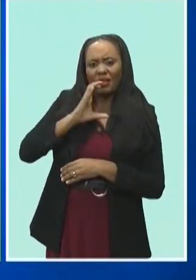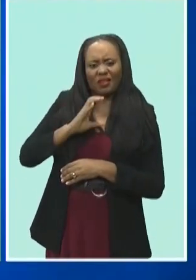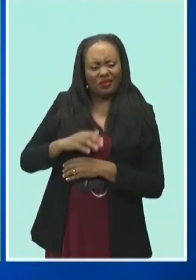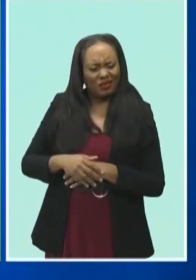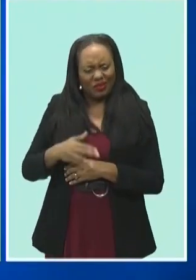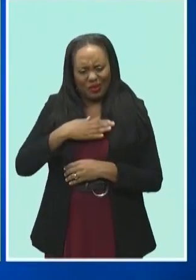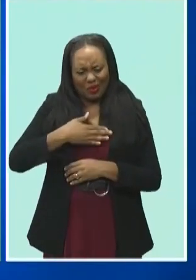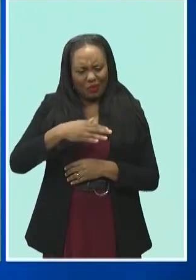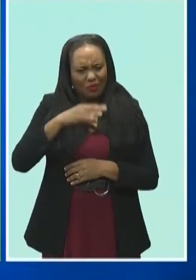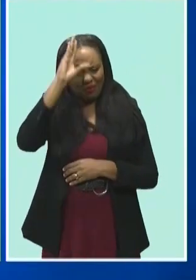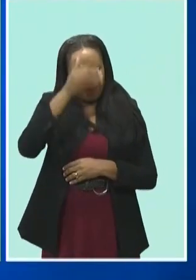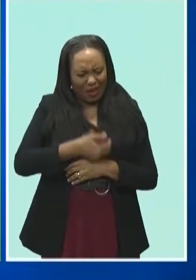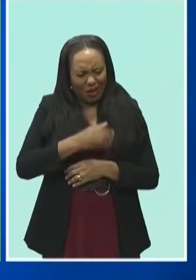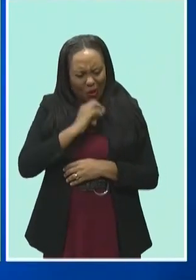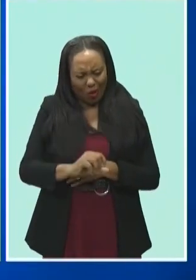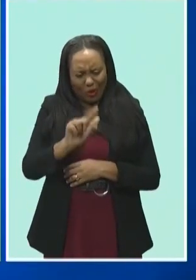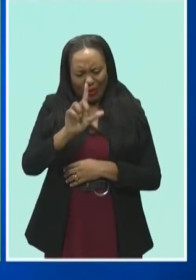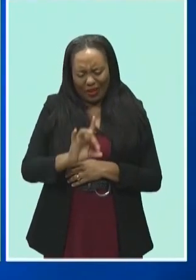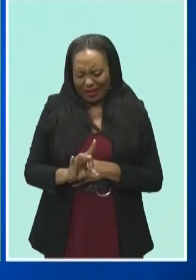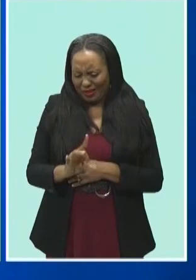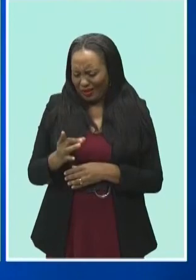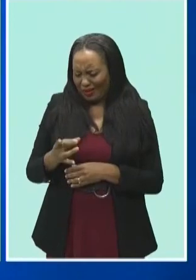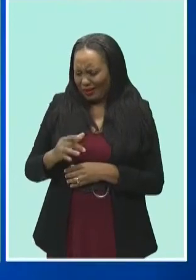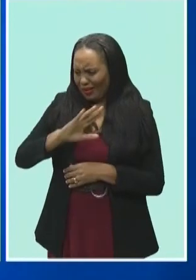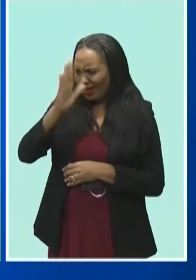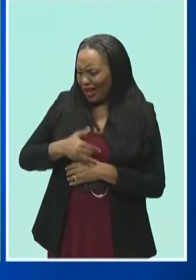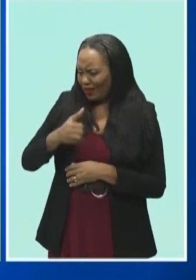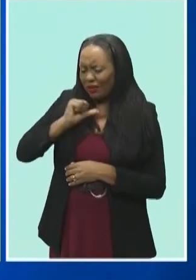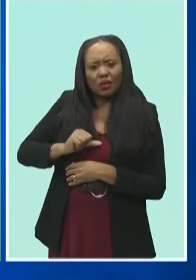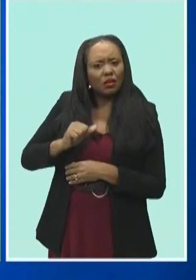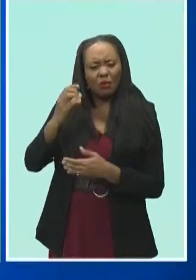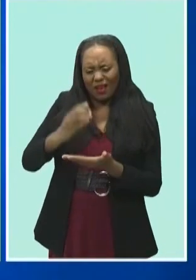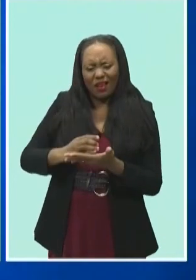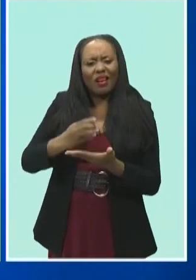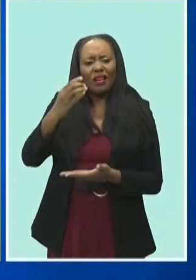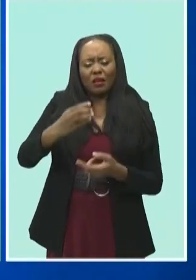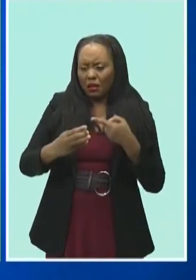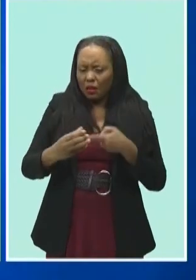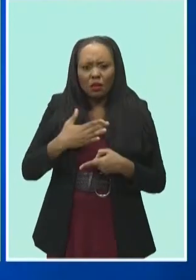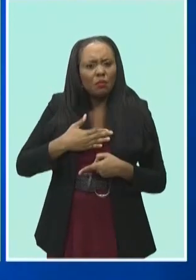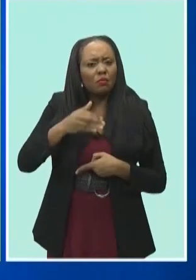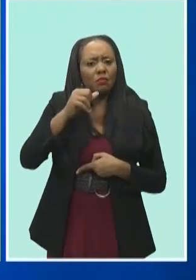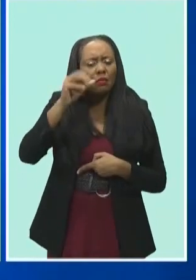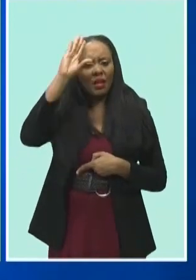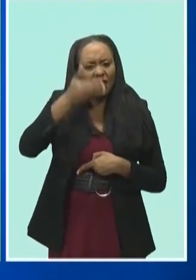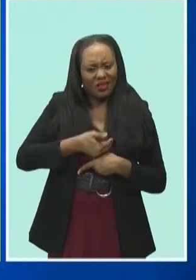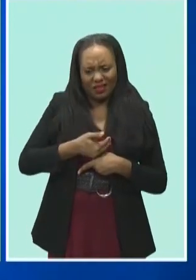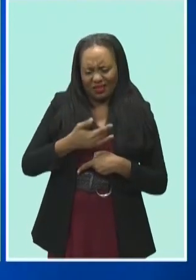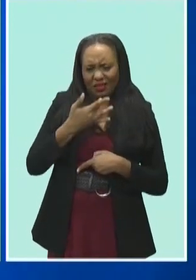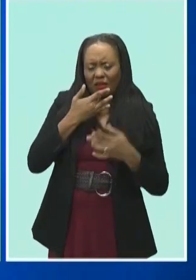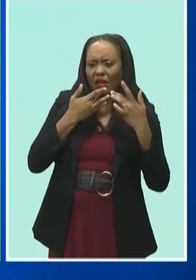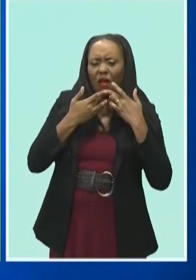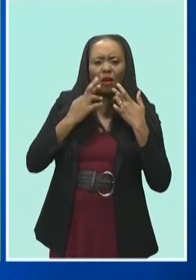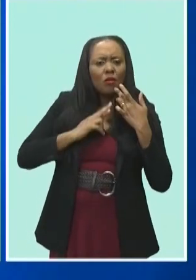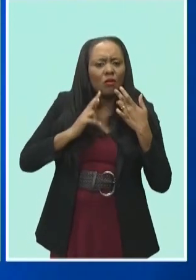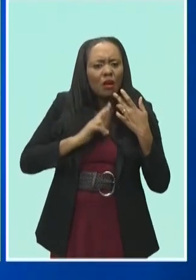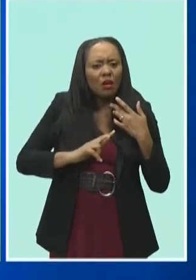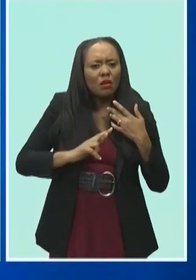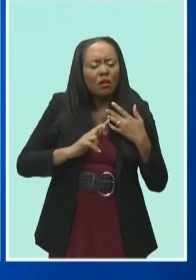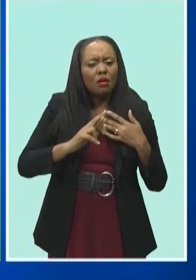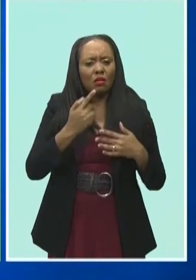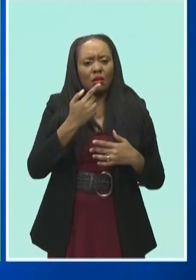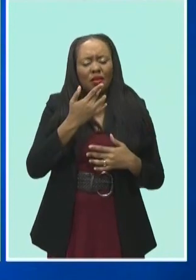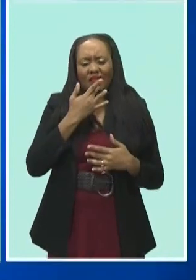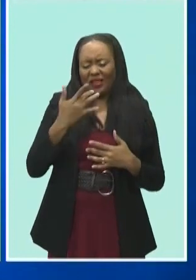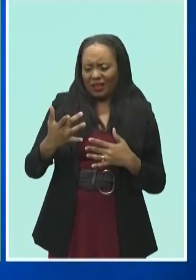a bottle, like I pick up the bottle and say, okay, what I'm saying, well, this child, they say he drink rum, he tastes it, as I said, he didn't taste